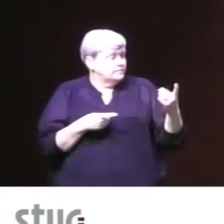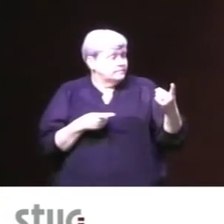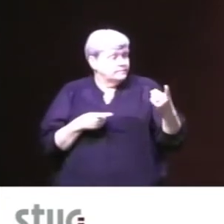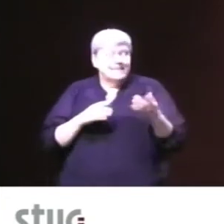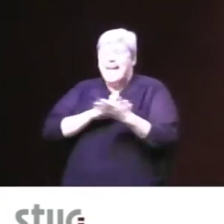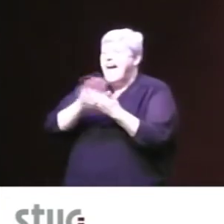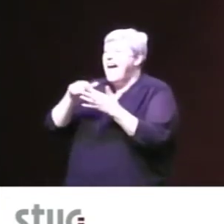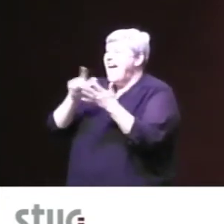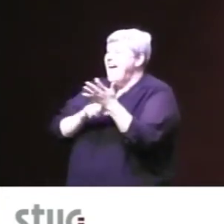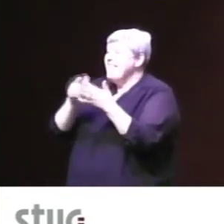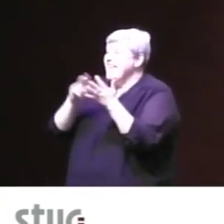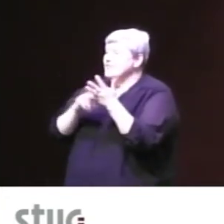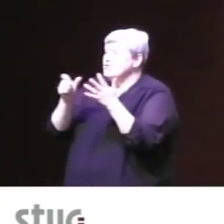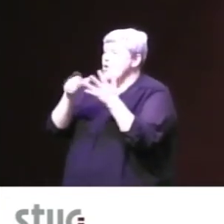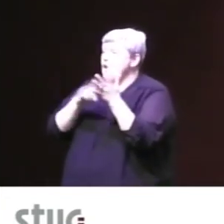move.